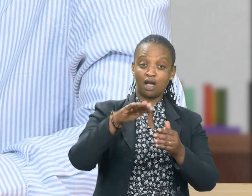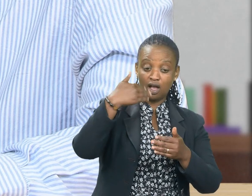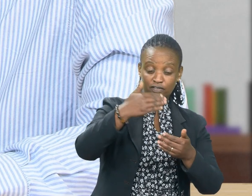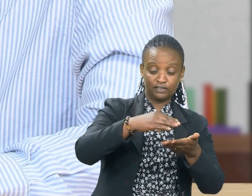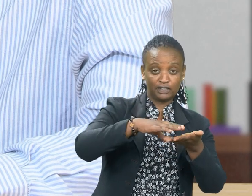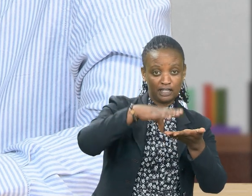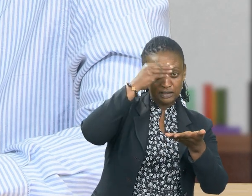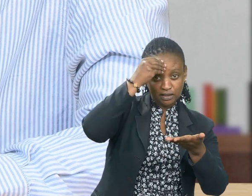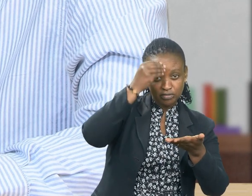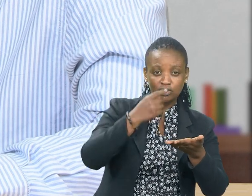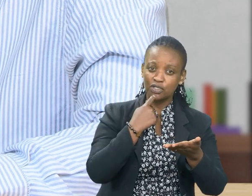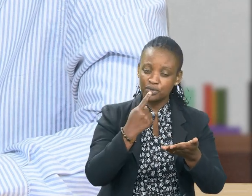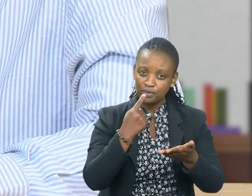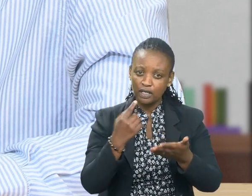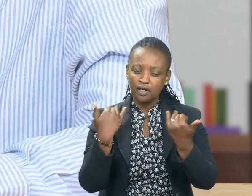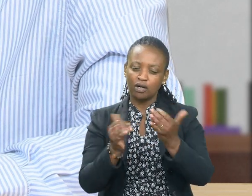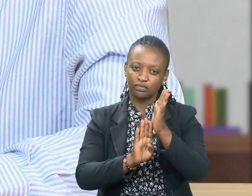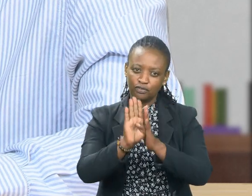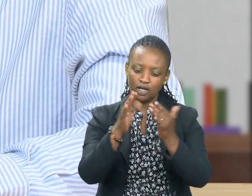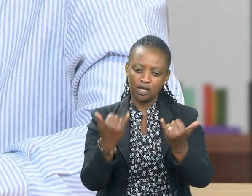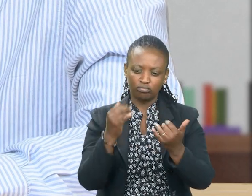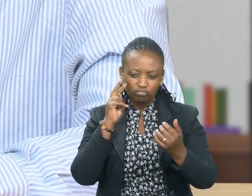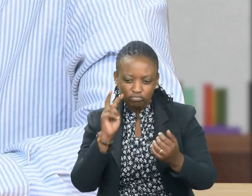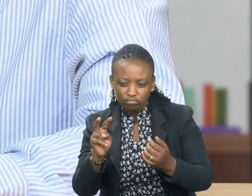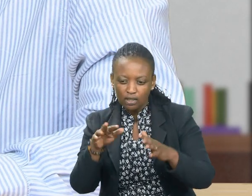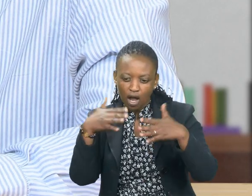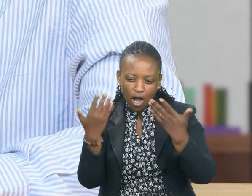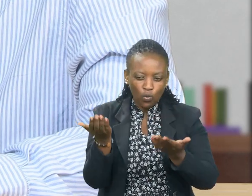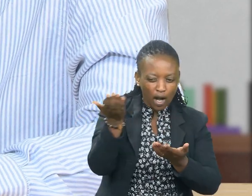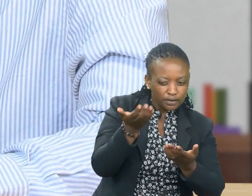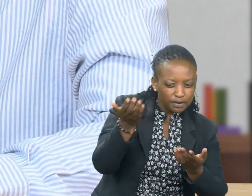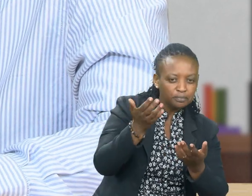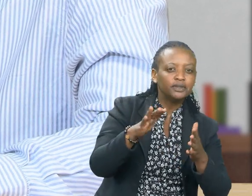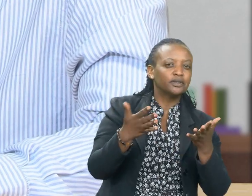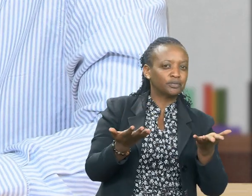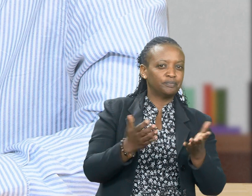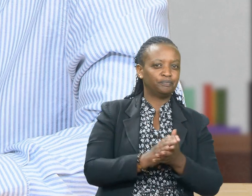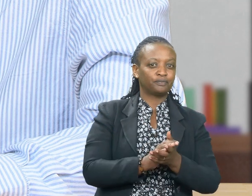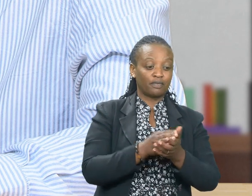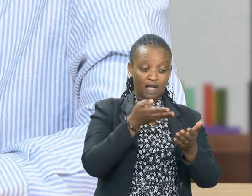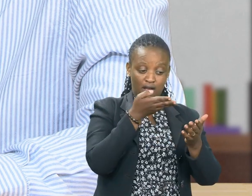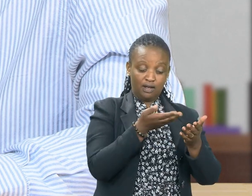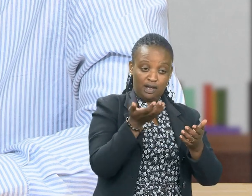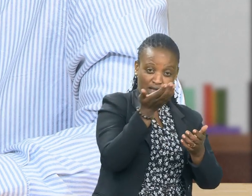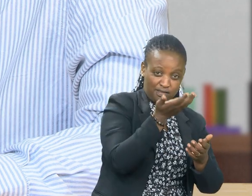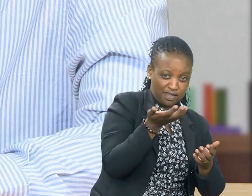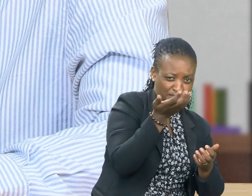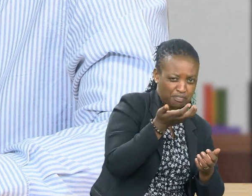After lesson development, we are now going to look at assessment. In